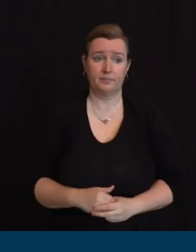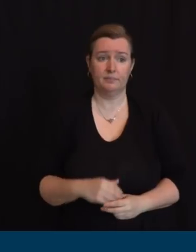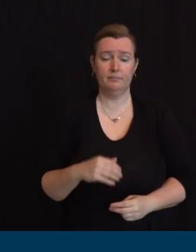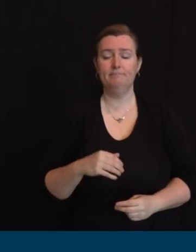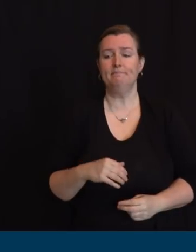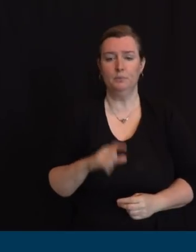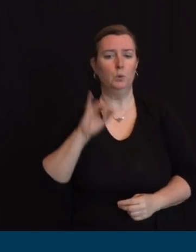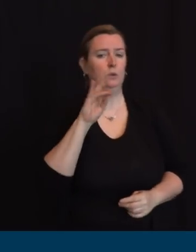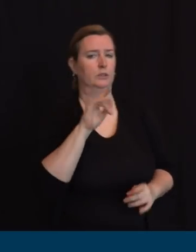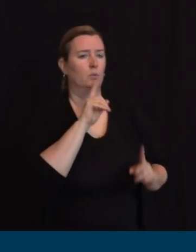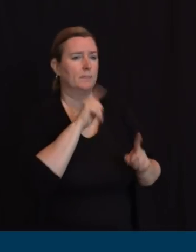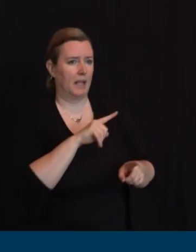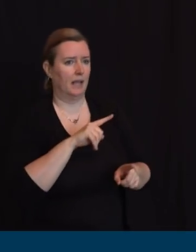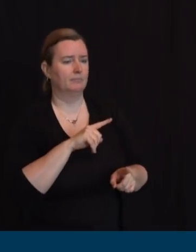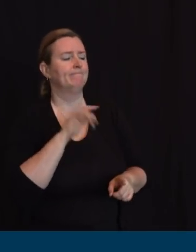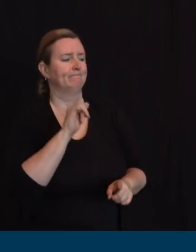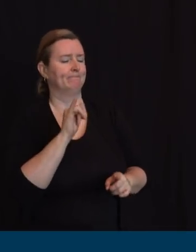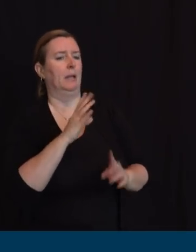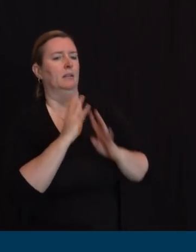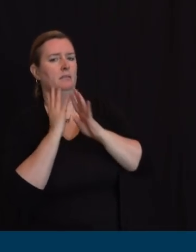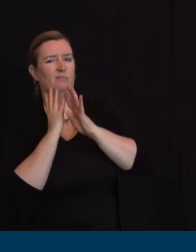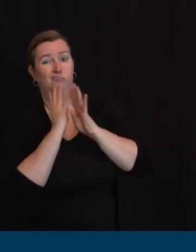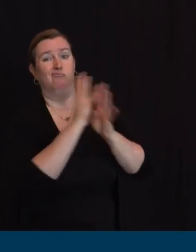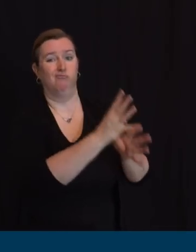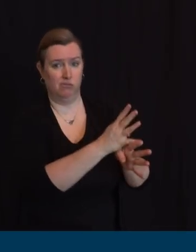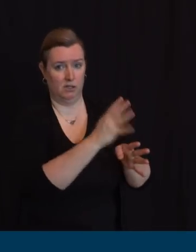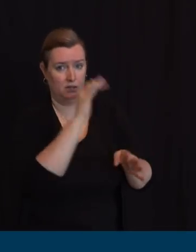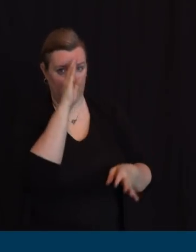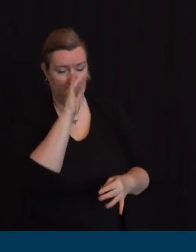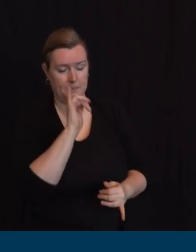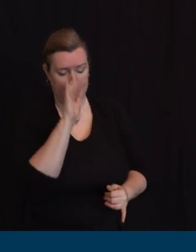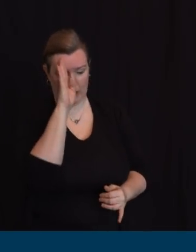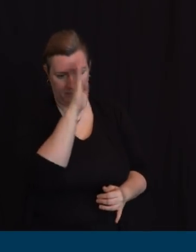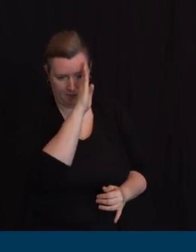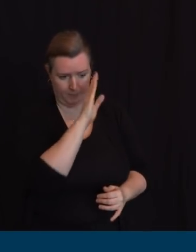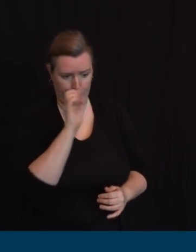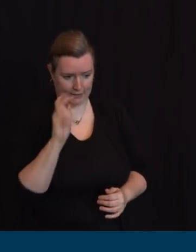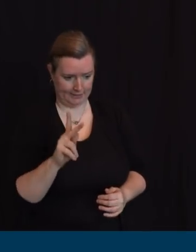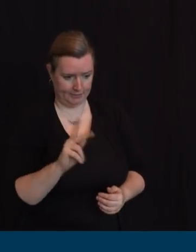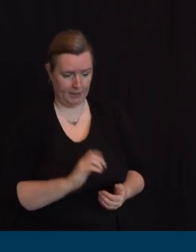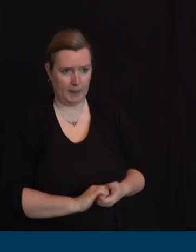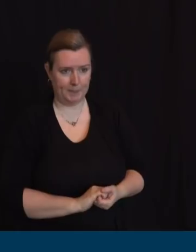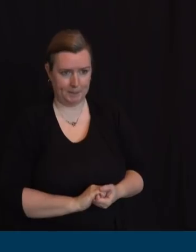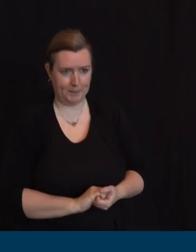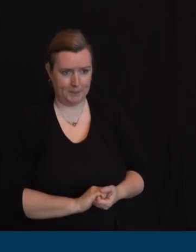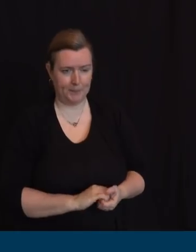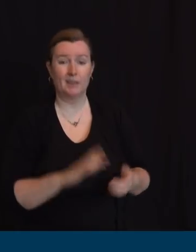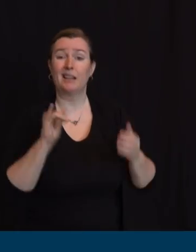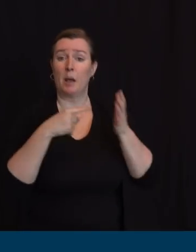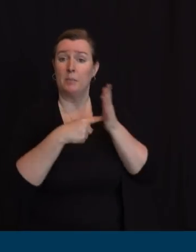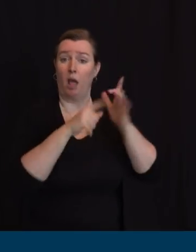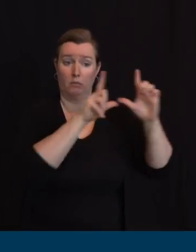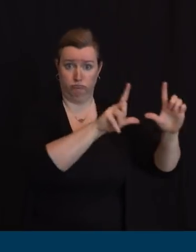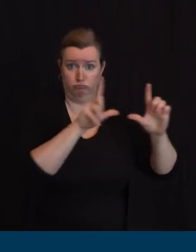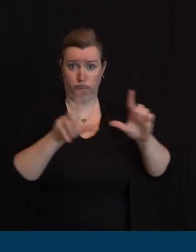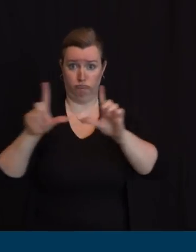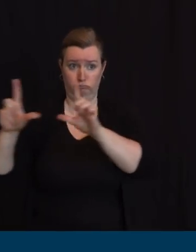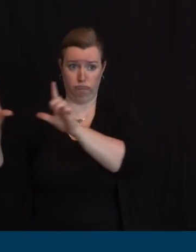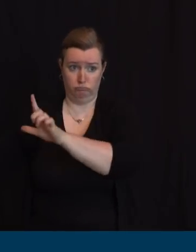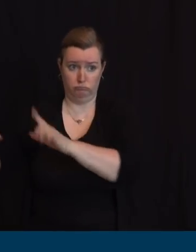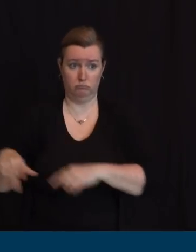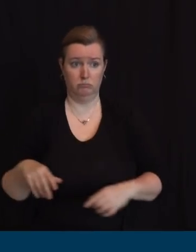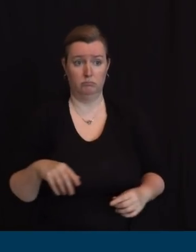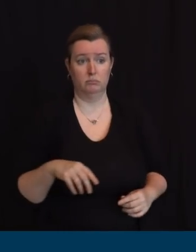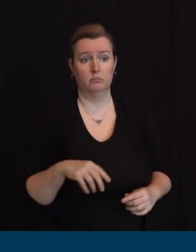um and we've described this before as the chime model the ihme model and what we're calling the laxme model which is